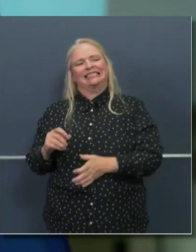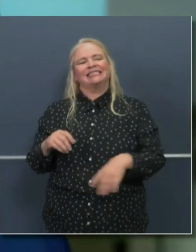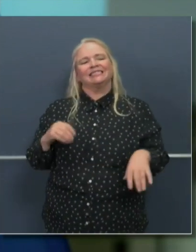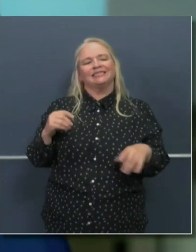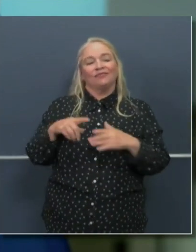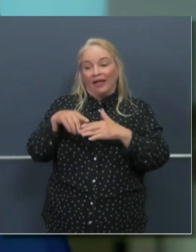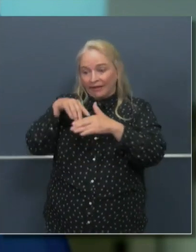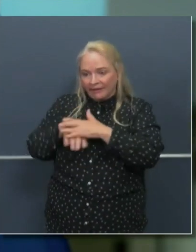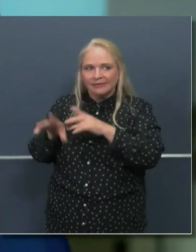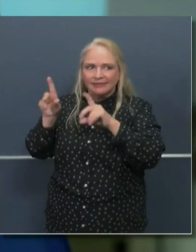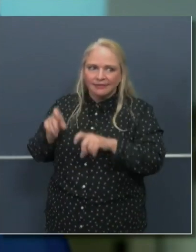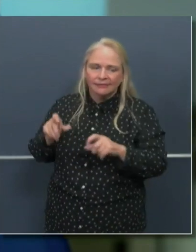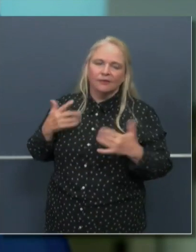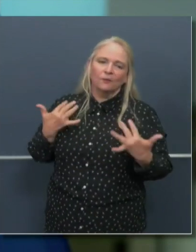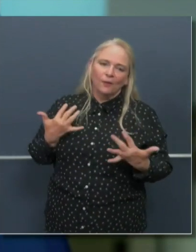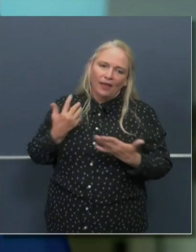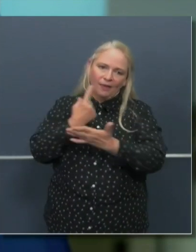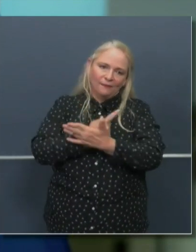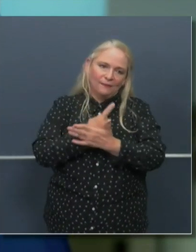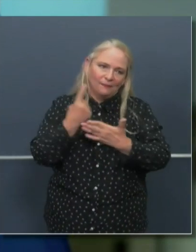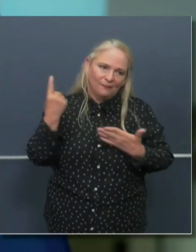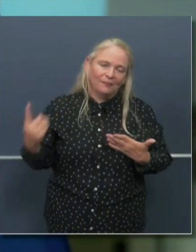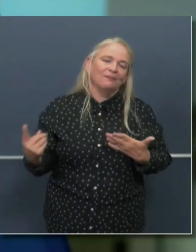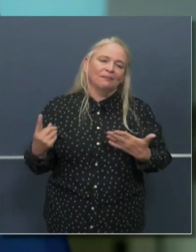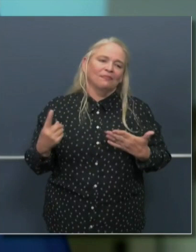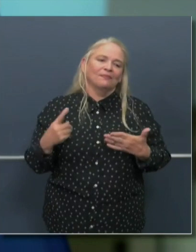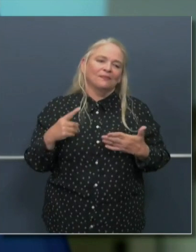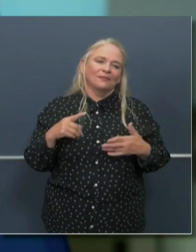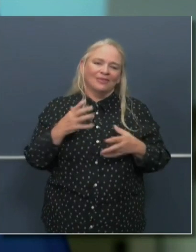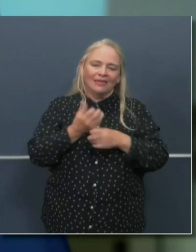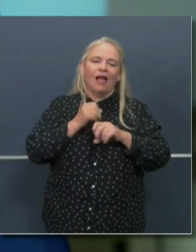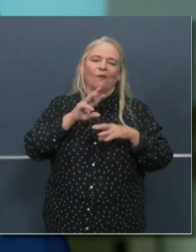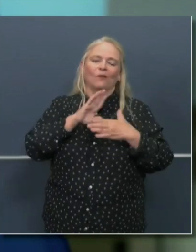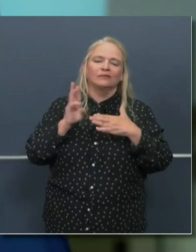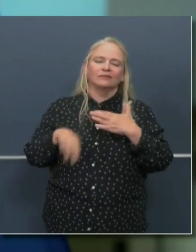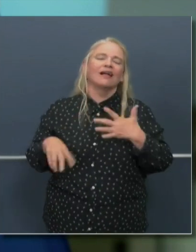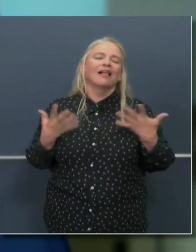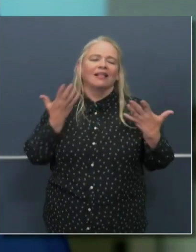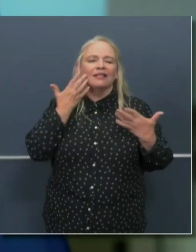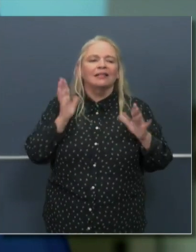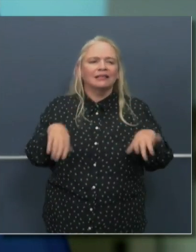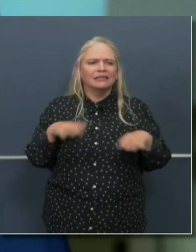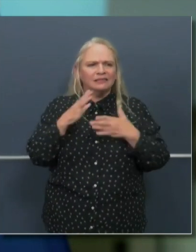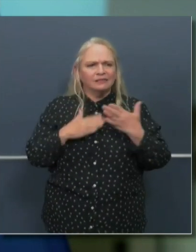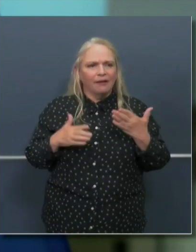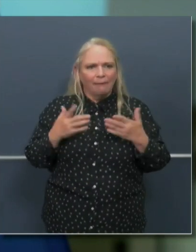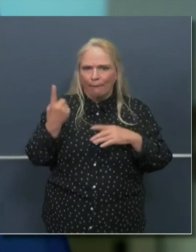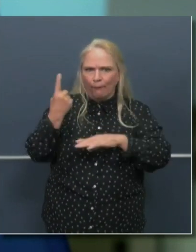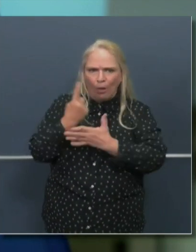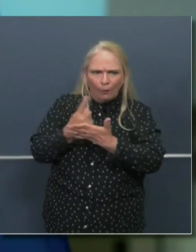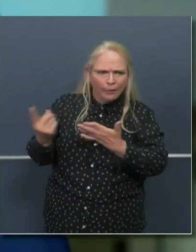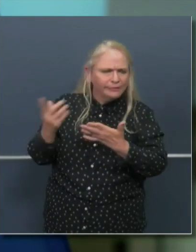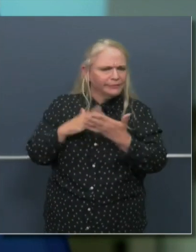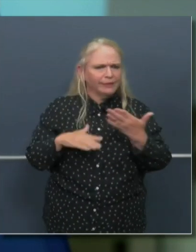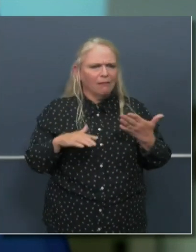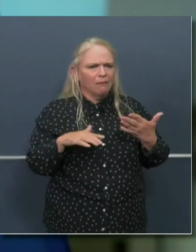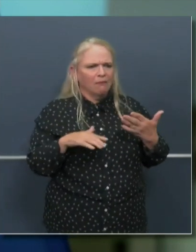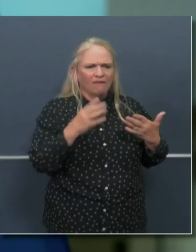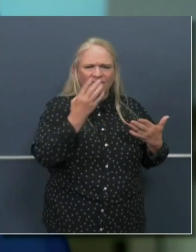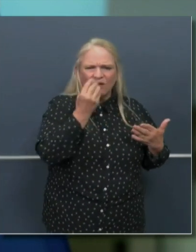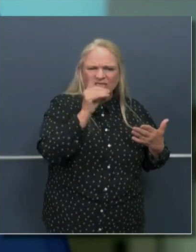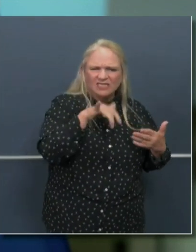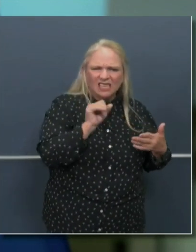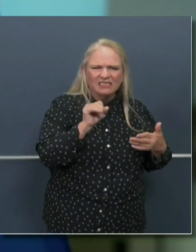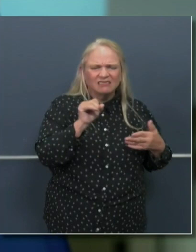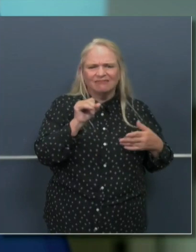were within a couple days. We started, remember, it was 6-7 days. Had some people 11, 14 days. We again got it down